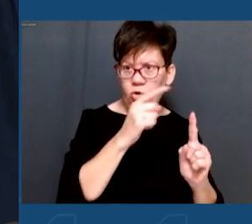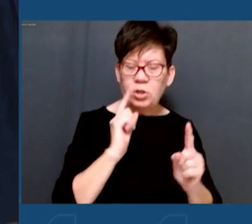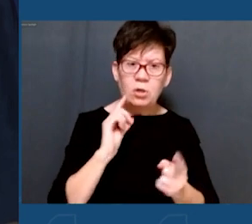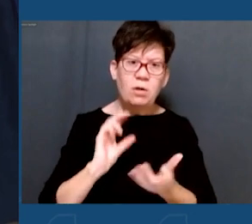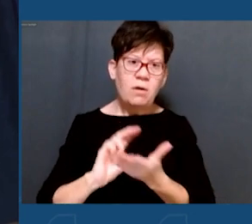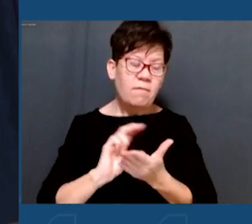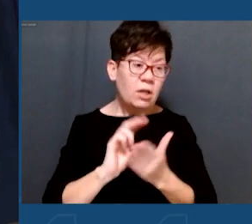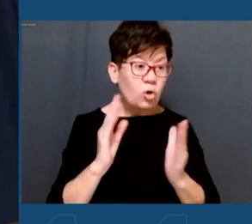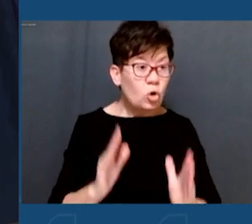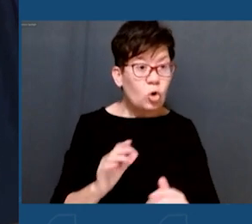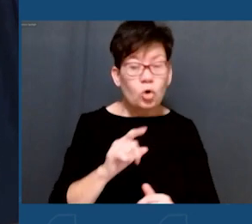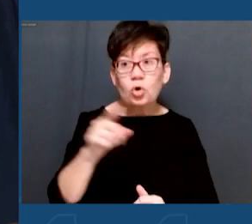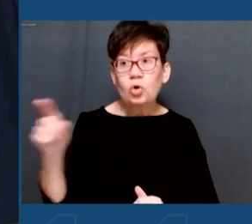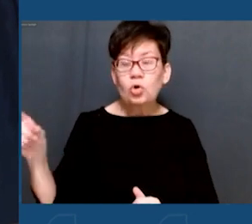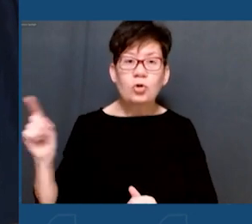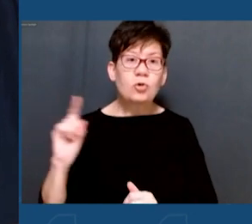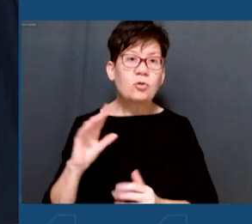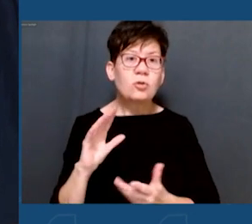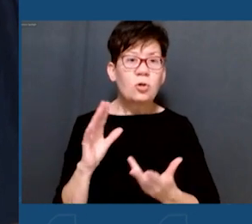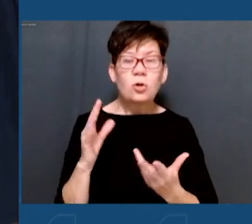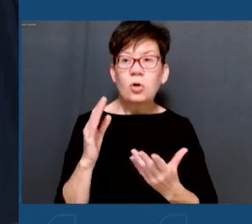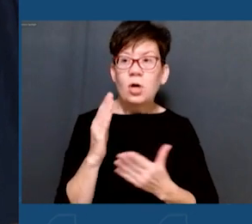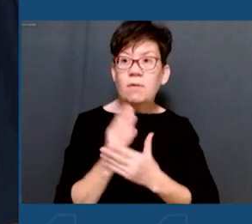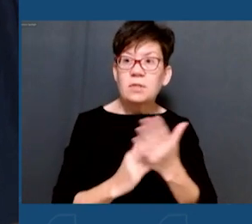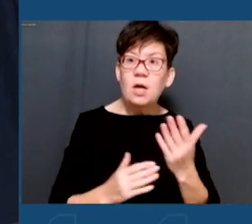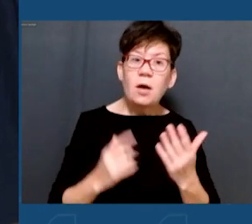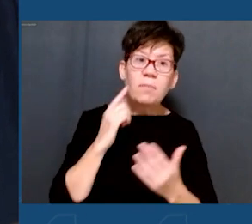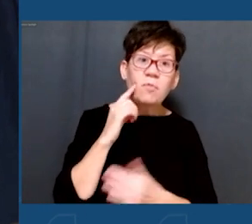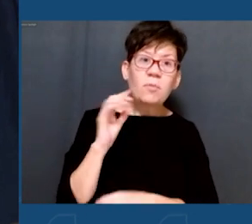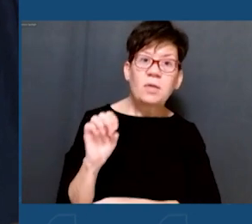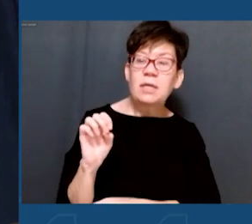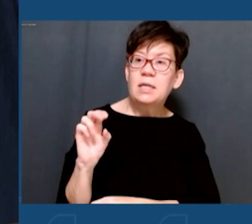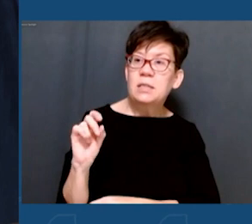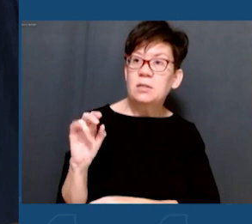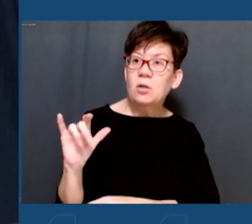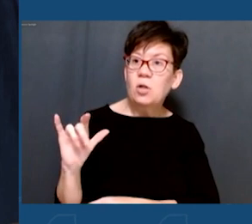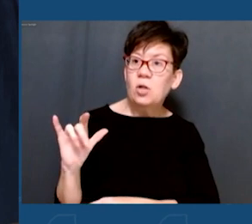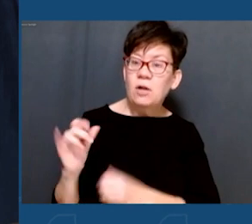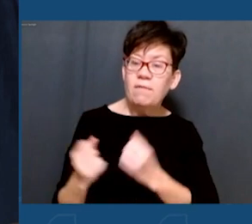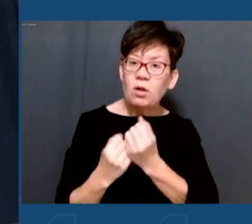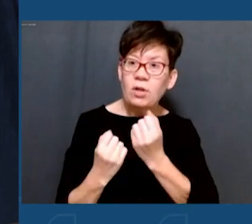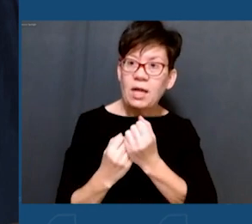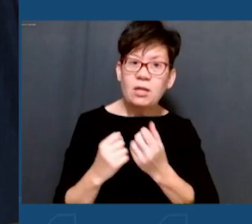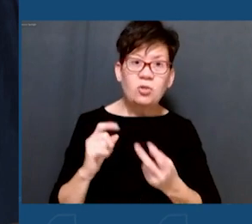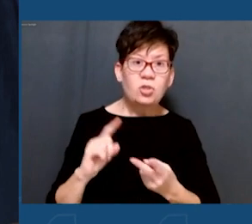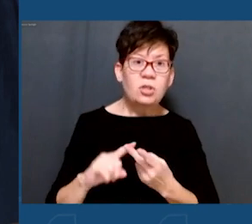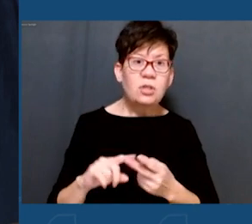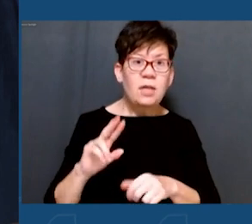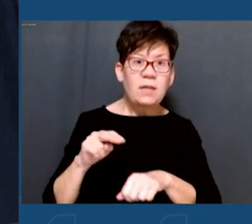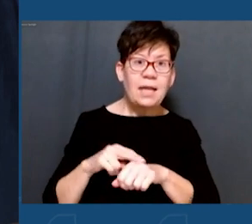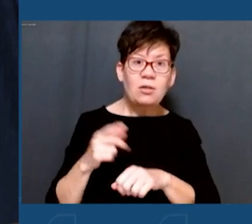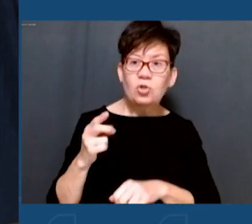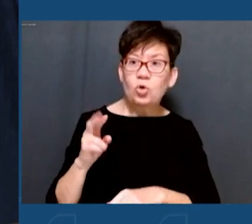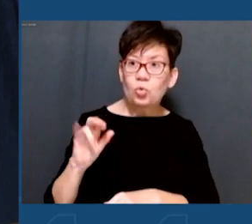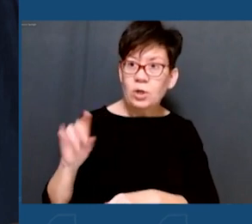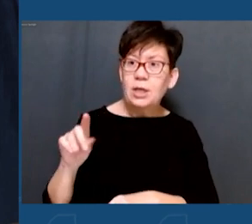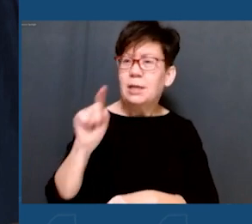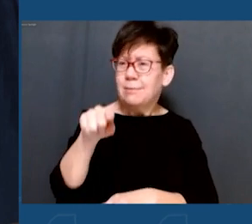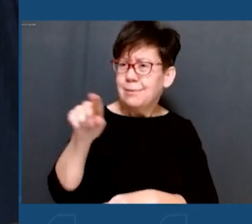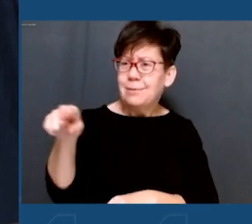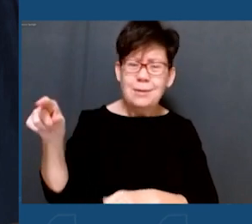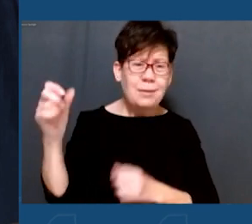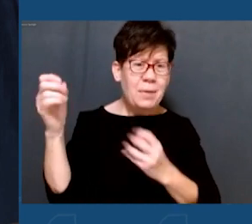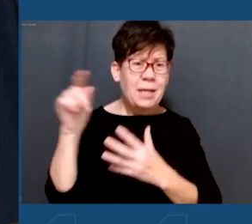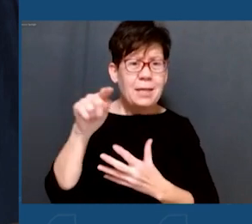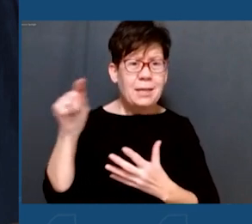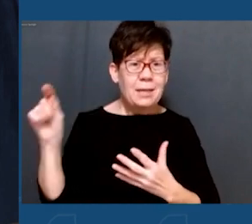some of which are here today. We have representation from the Eastil Foundation as well as the National Grid, and those funding partners make this happen. We